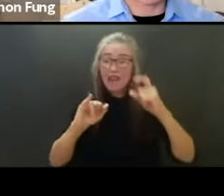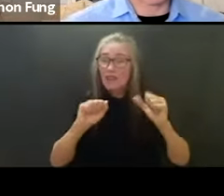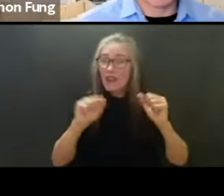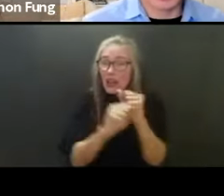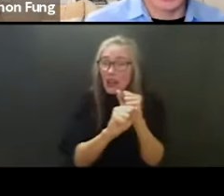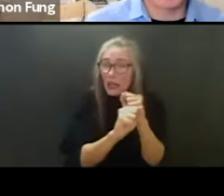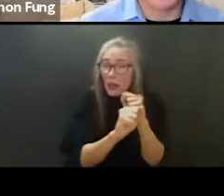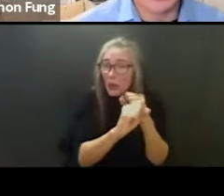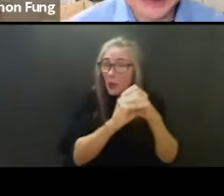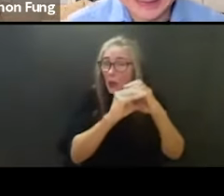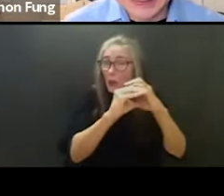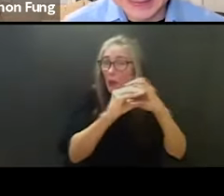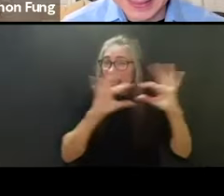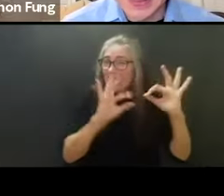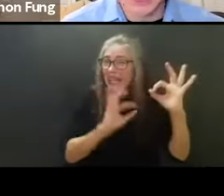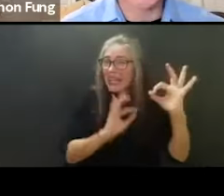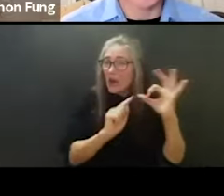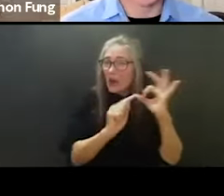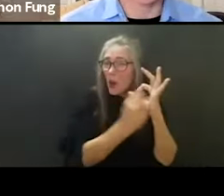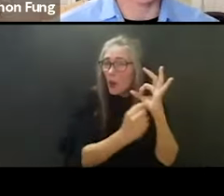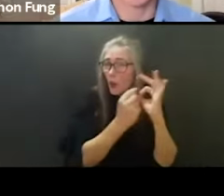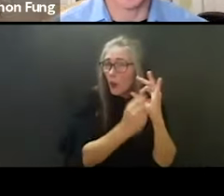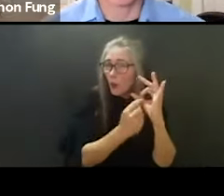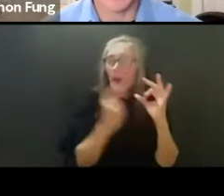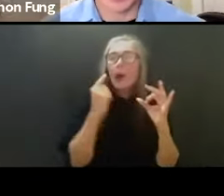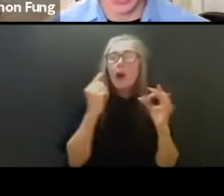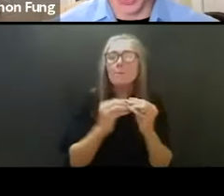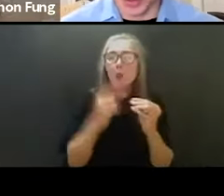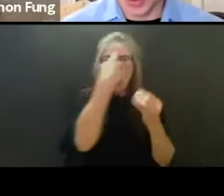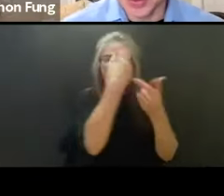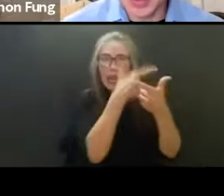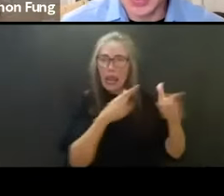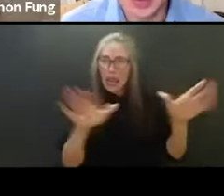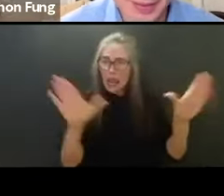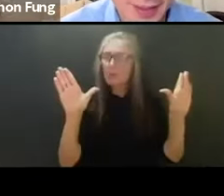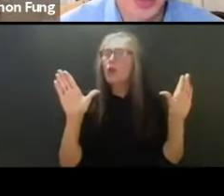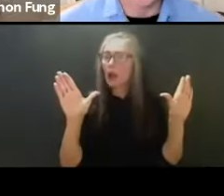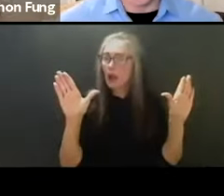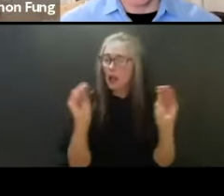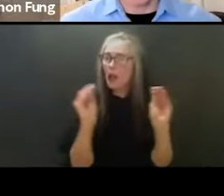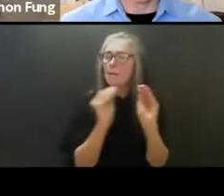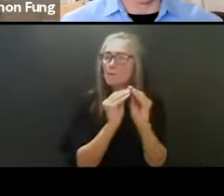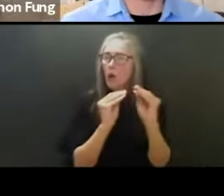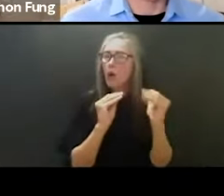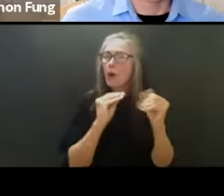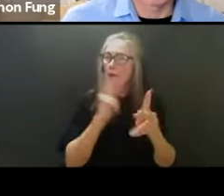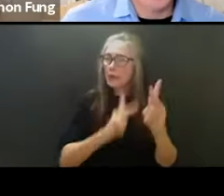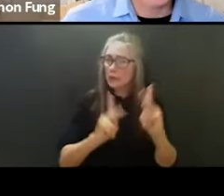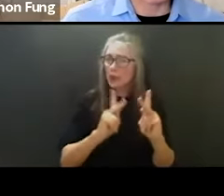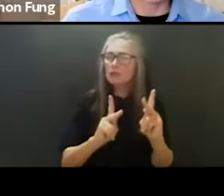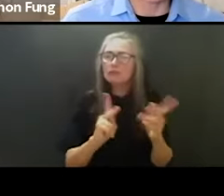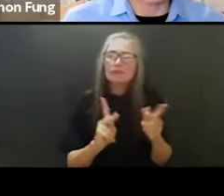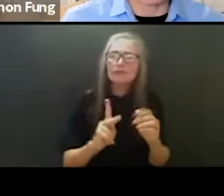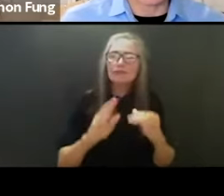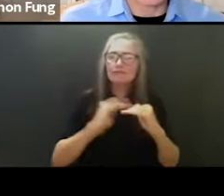aperture, liberal elite consensus. And I will unpack those words in just a moment. But